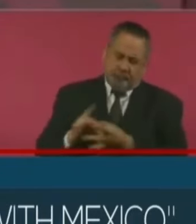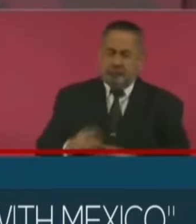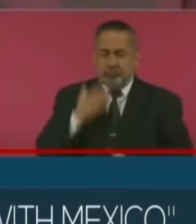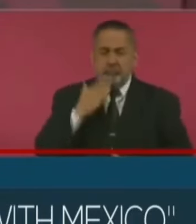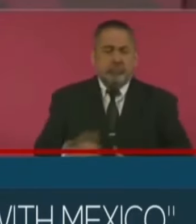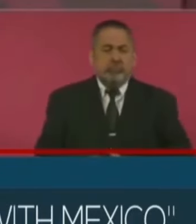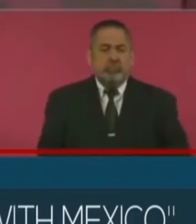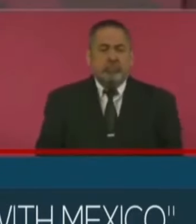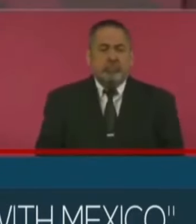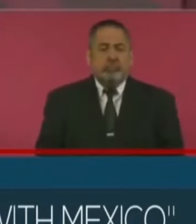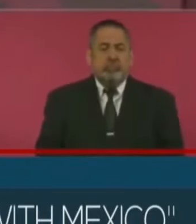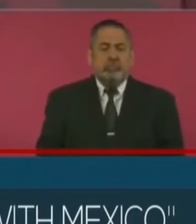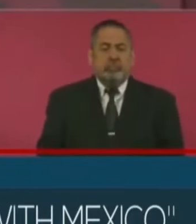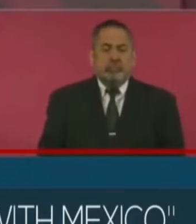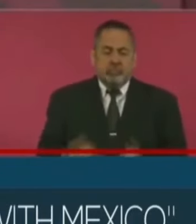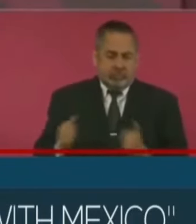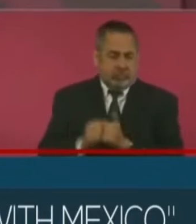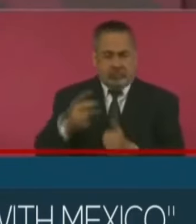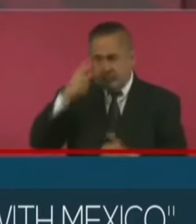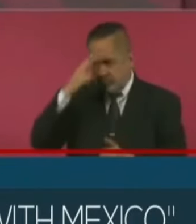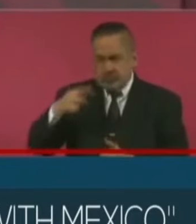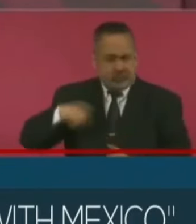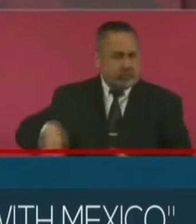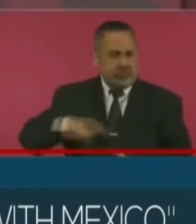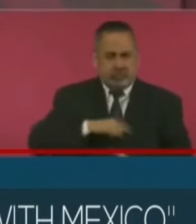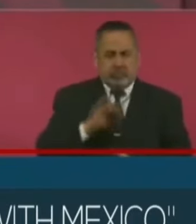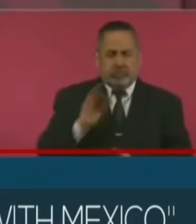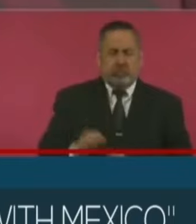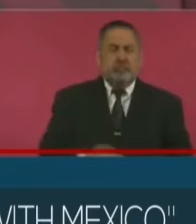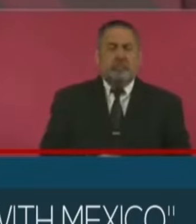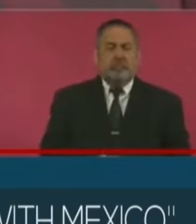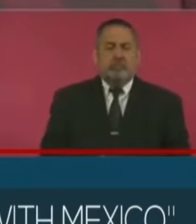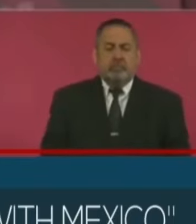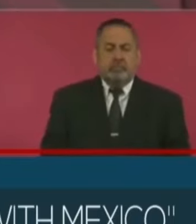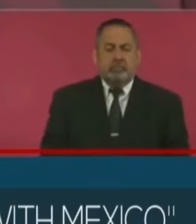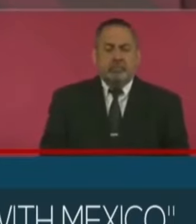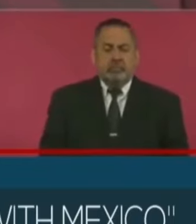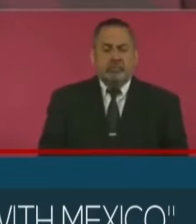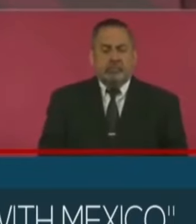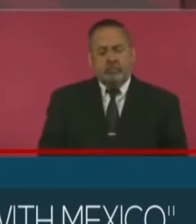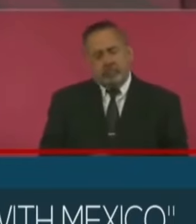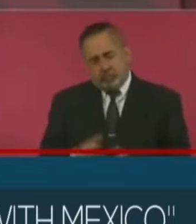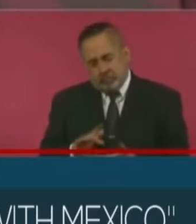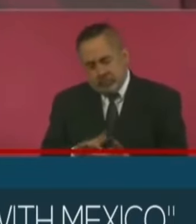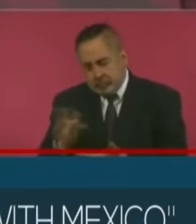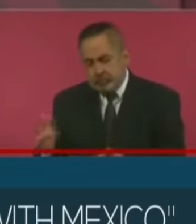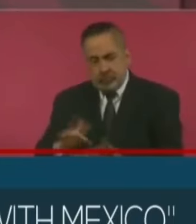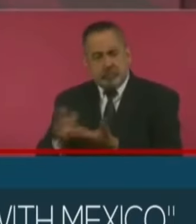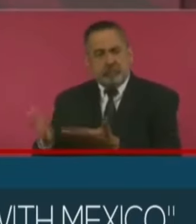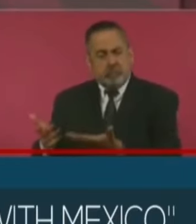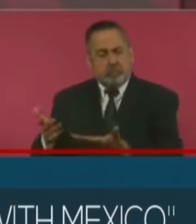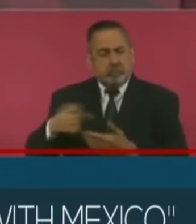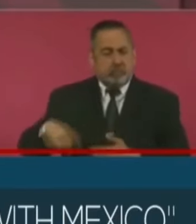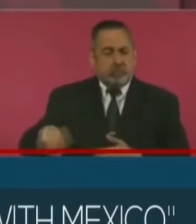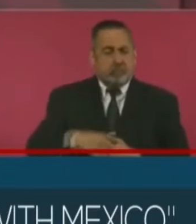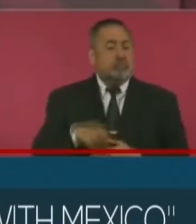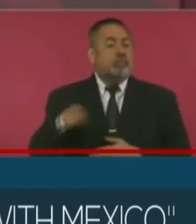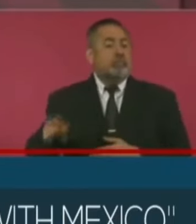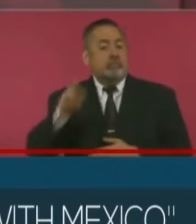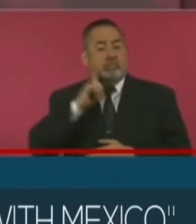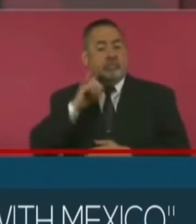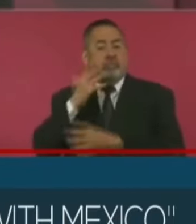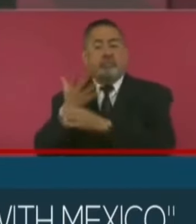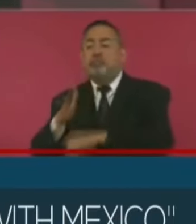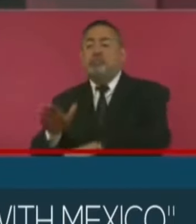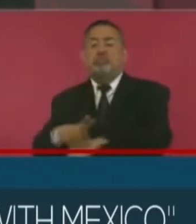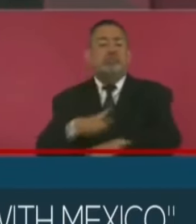morning. And we are going to participate, and some presidents are confirming